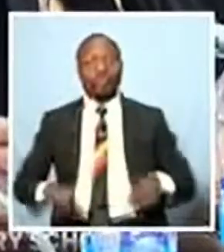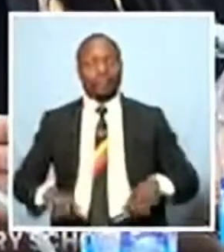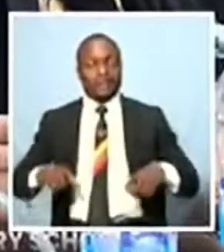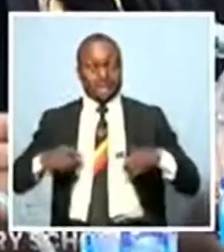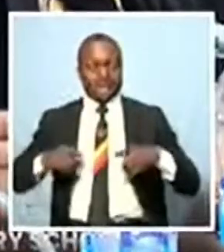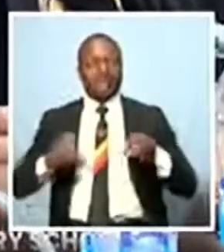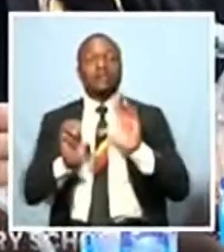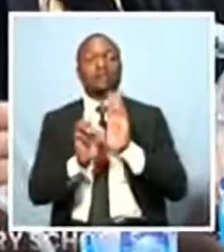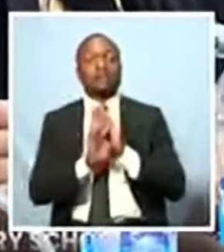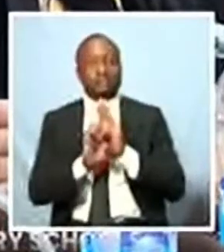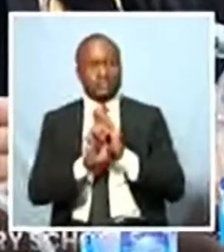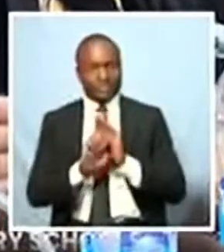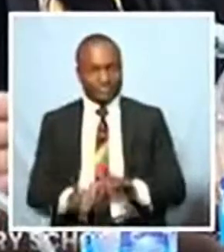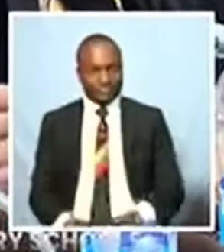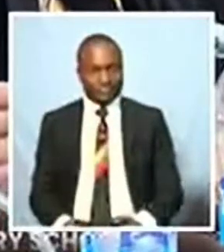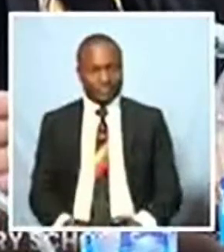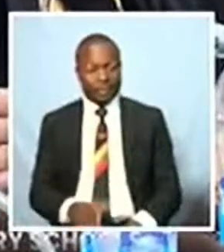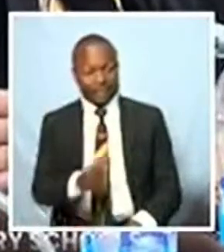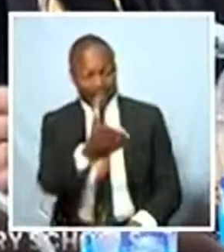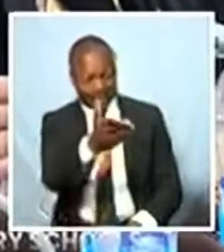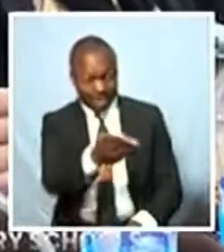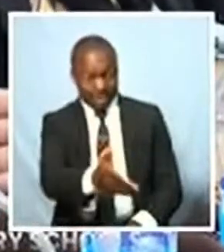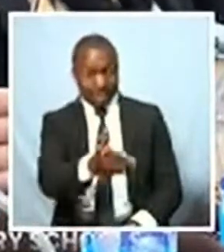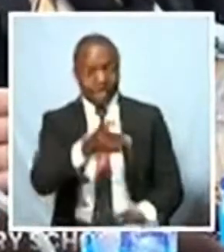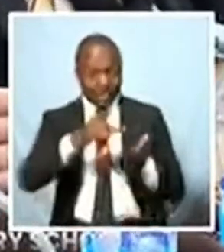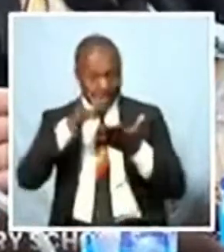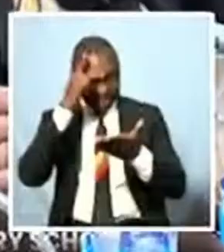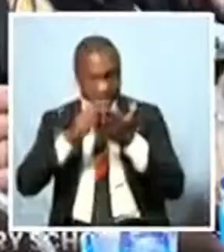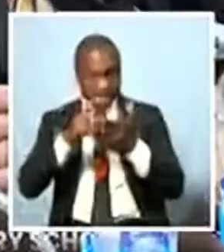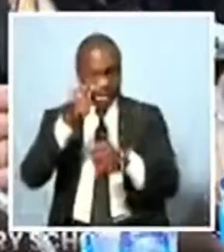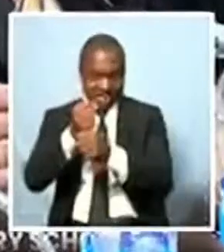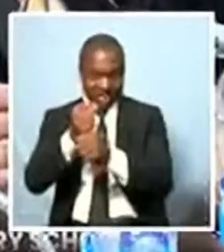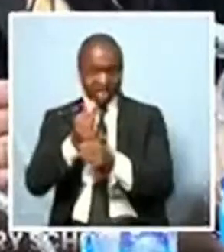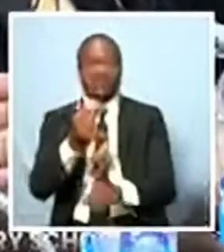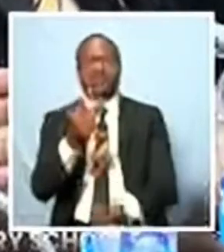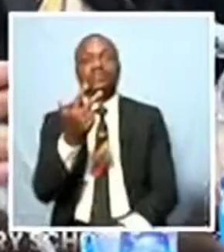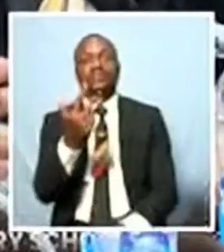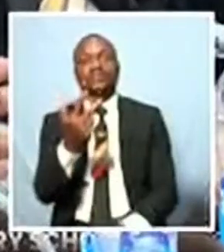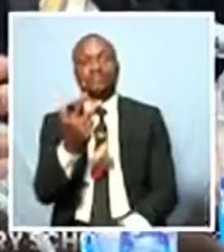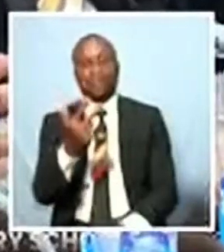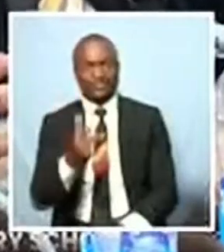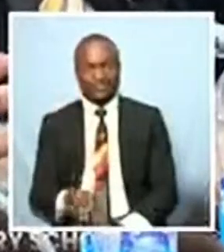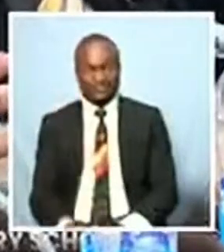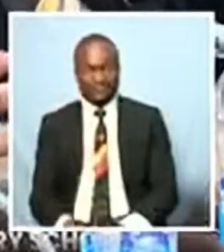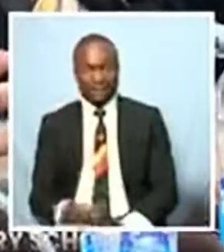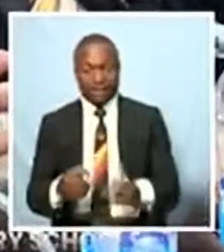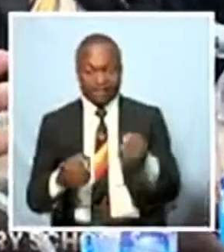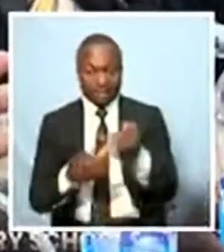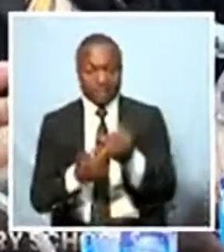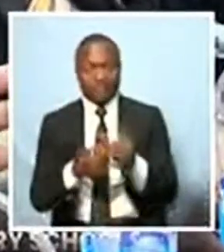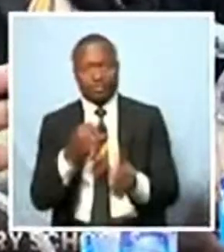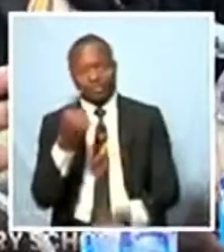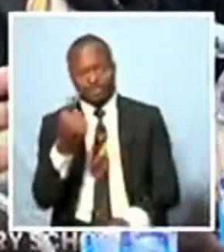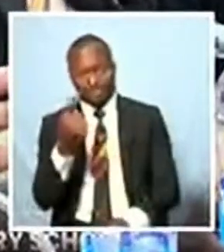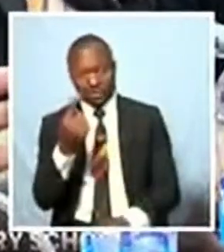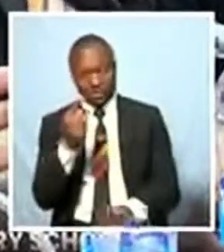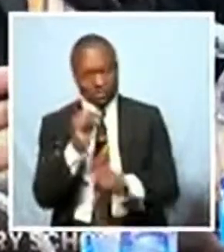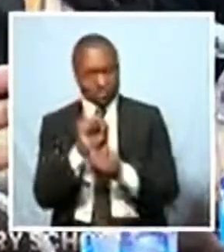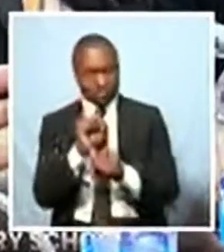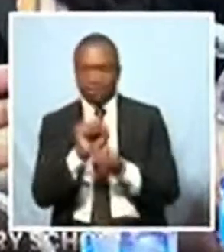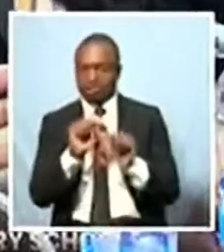example. Here is a pupil in grade 3. Term 1, they don't perform